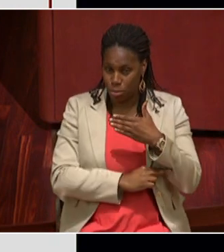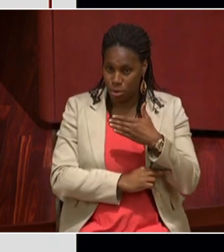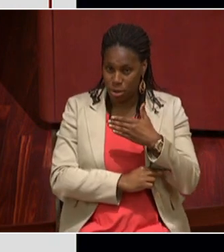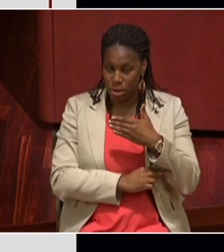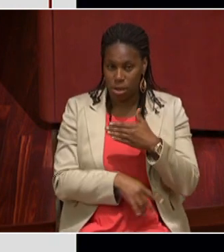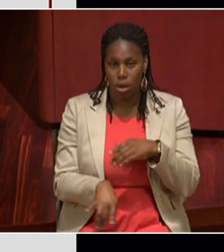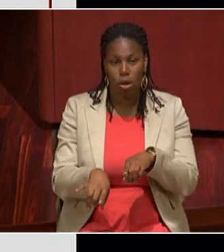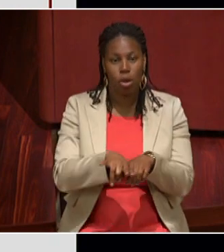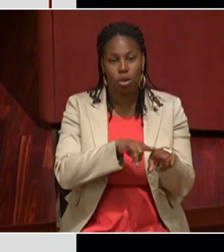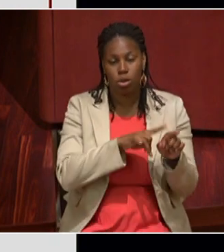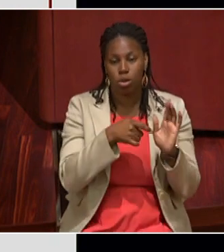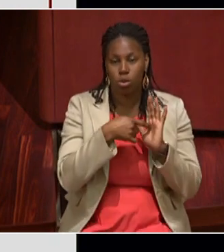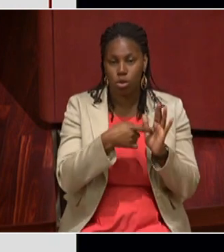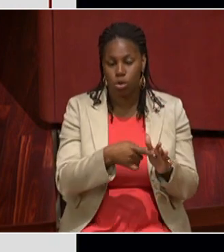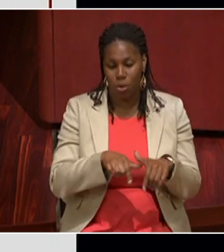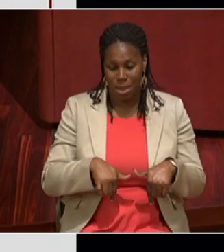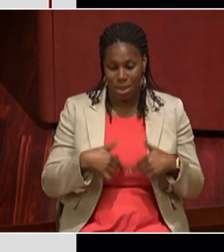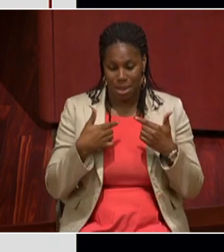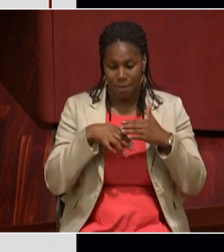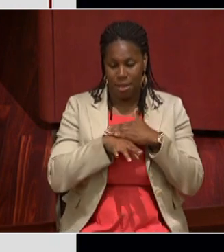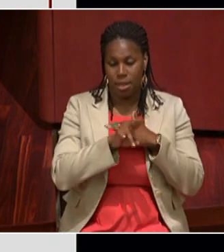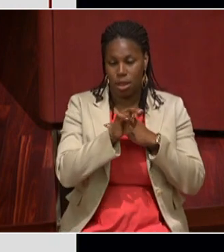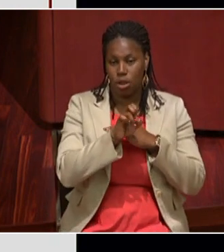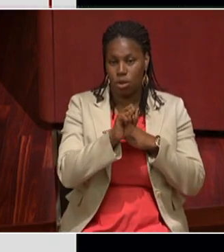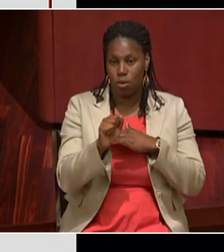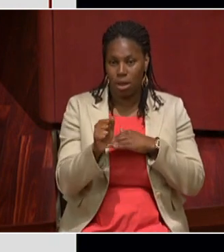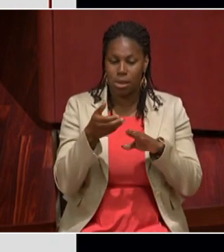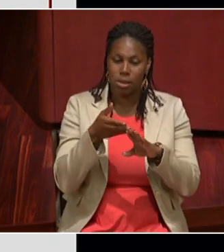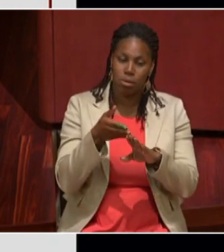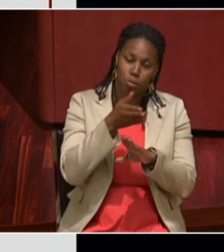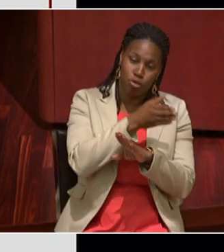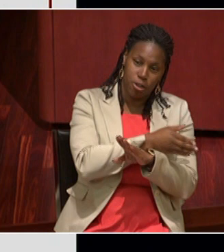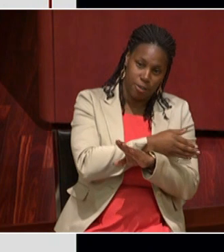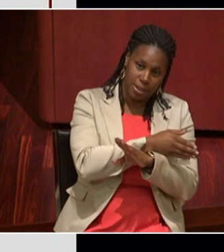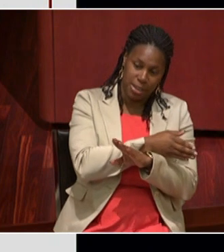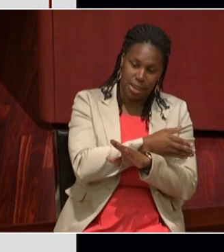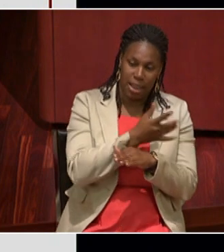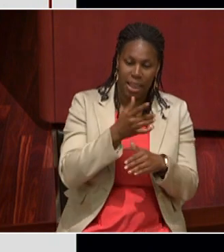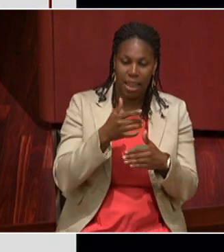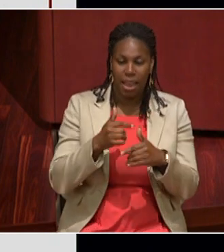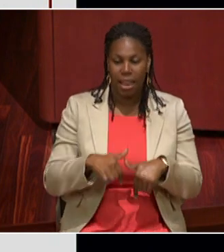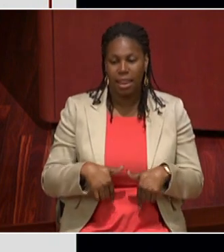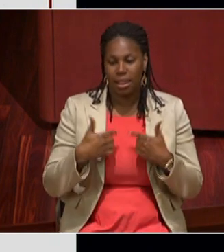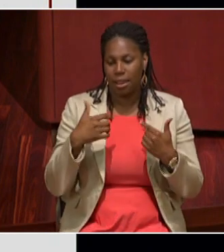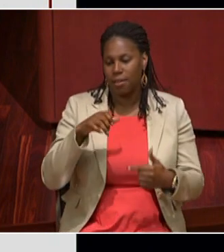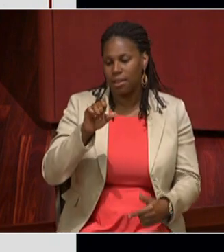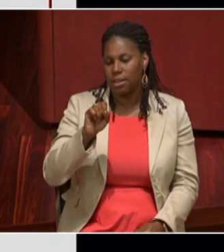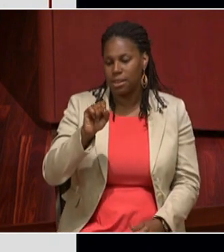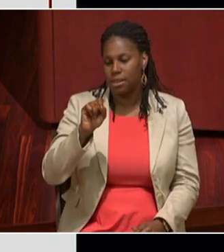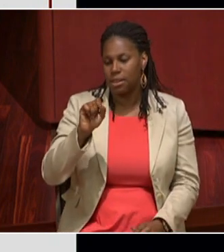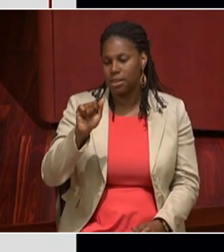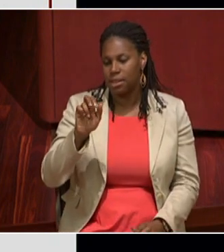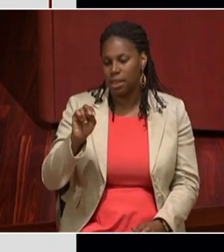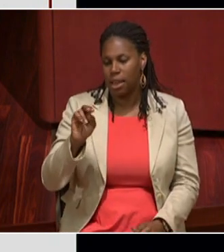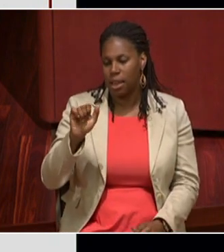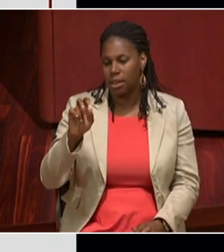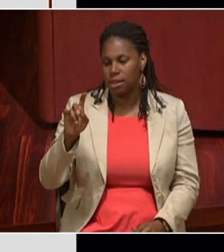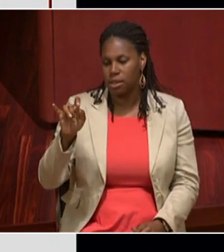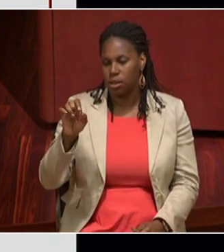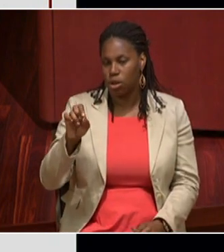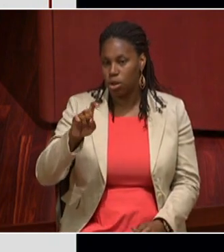It also notes that he lived in the U.S. previously. He lived in San Antonio, Texas between 1914